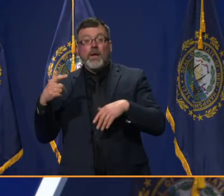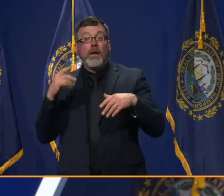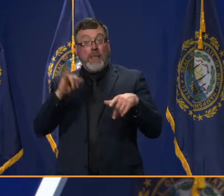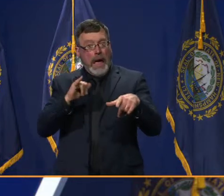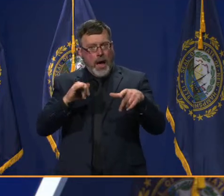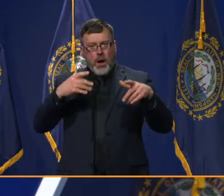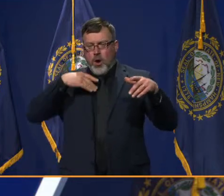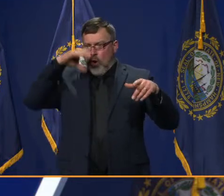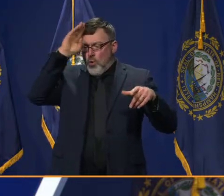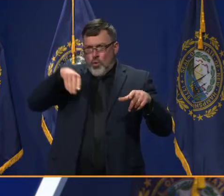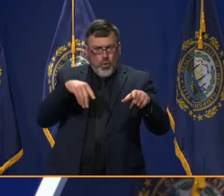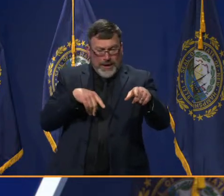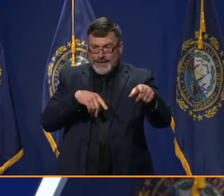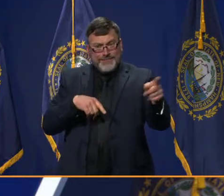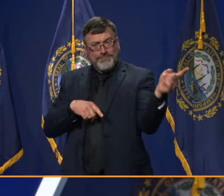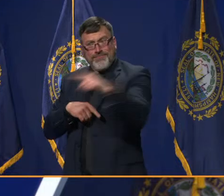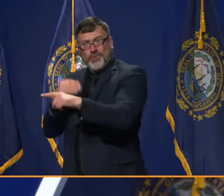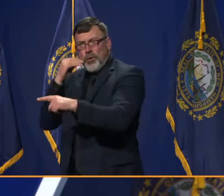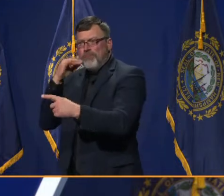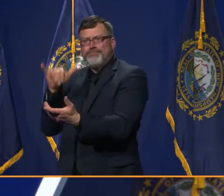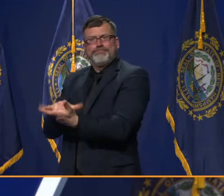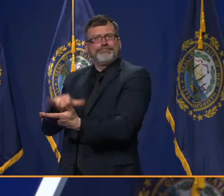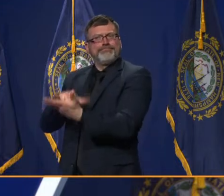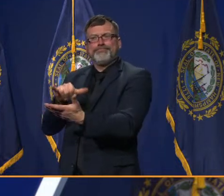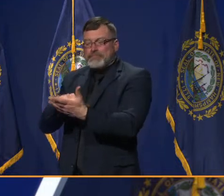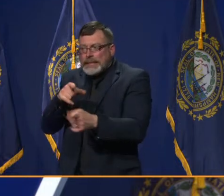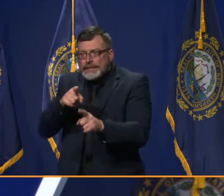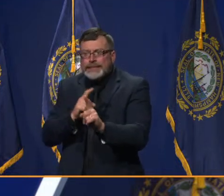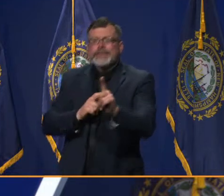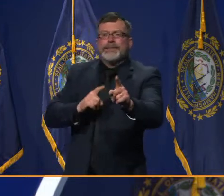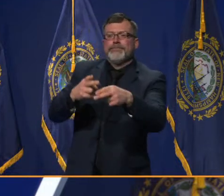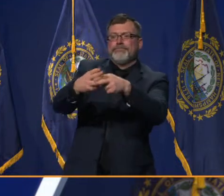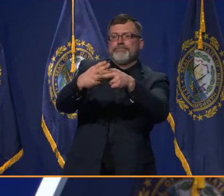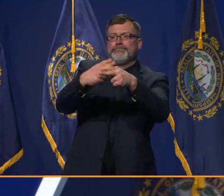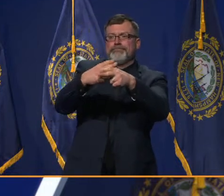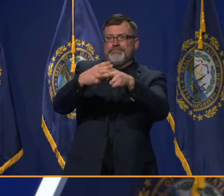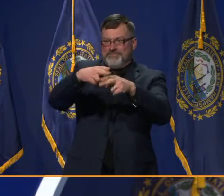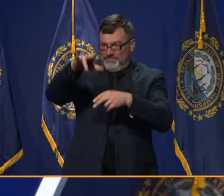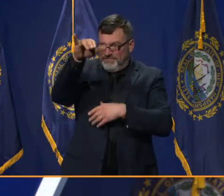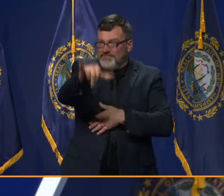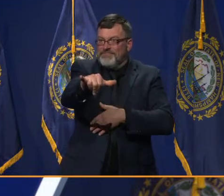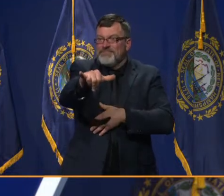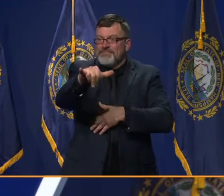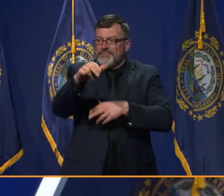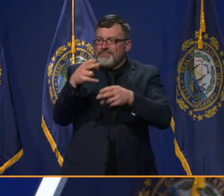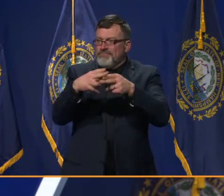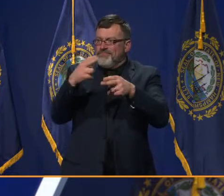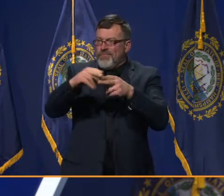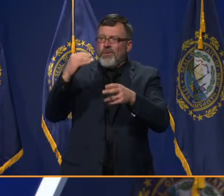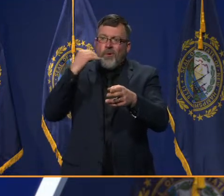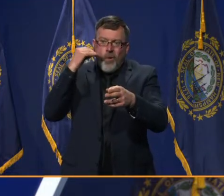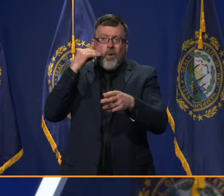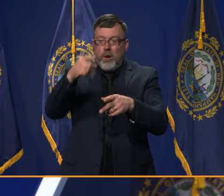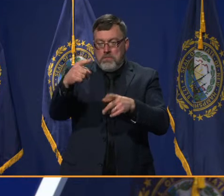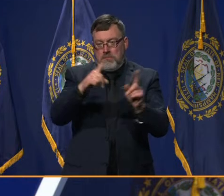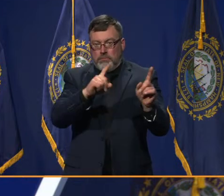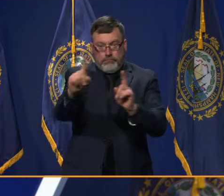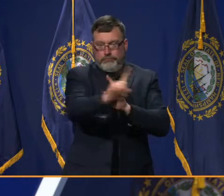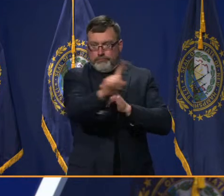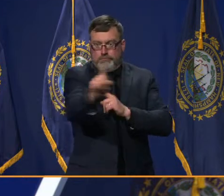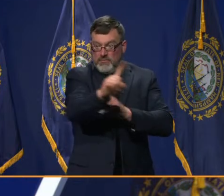daughter. And then at the end, completing a 2-week quarantine between the end of her service before finally being able to go